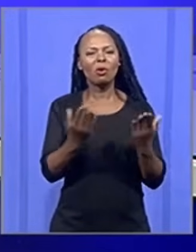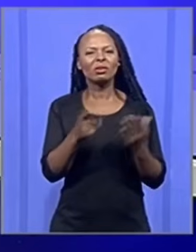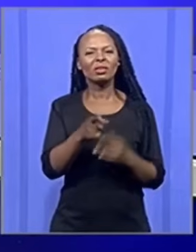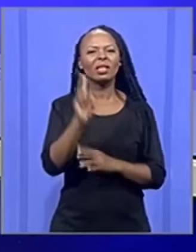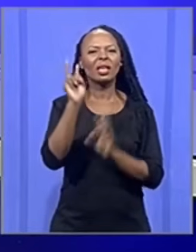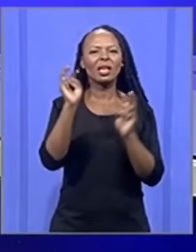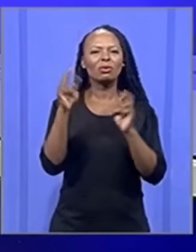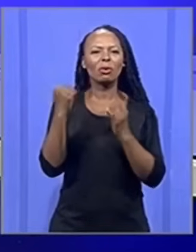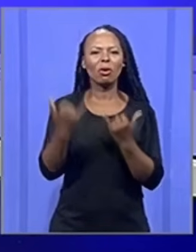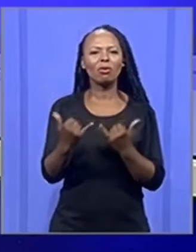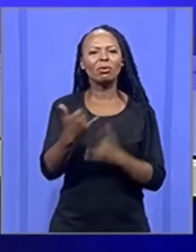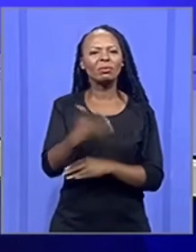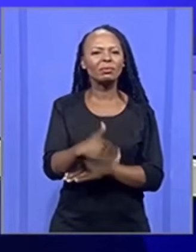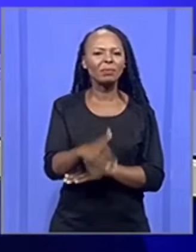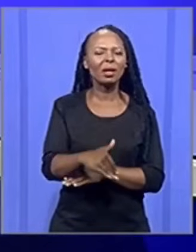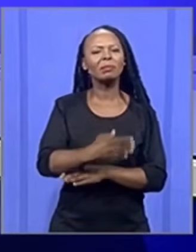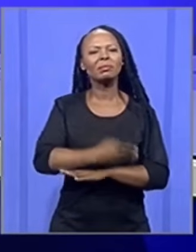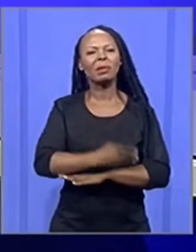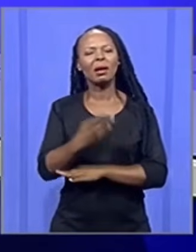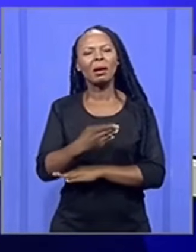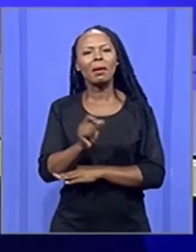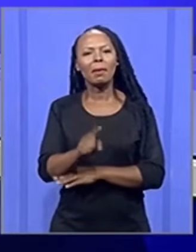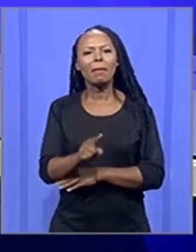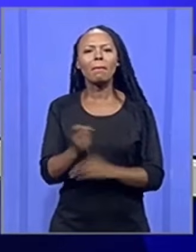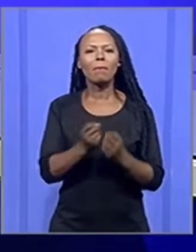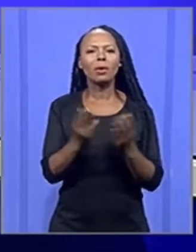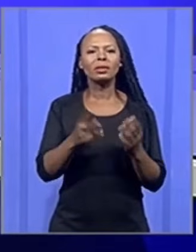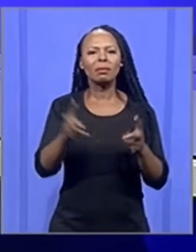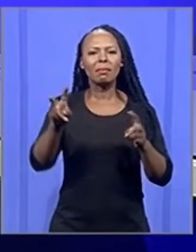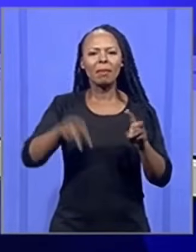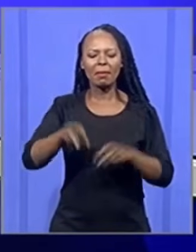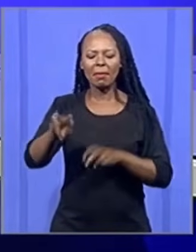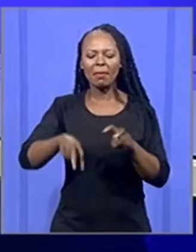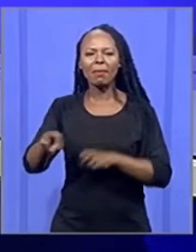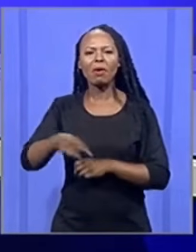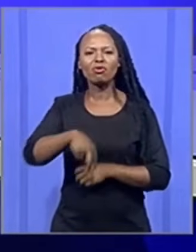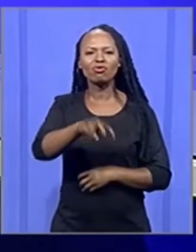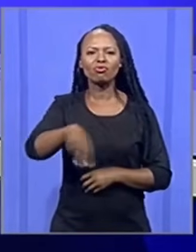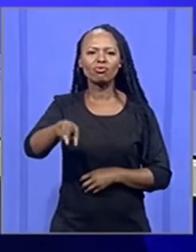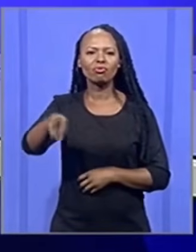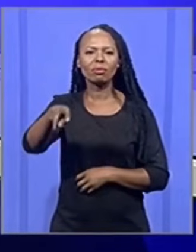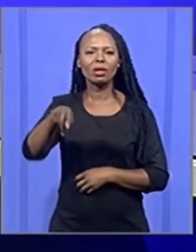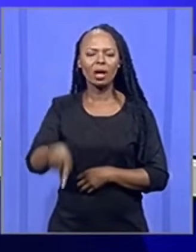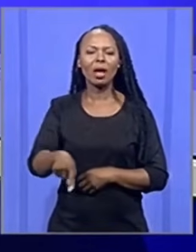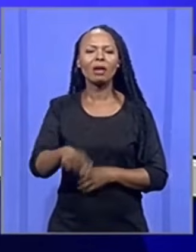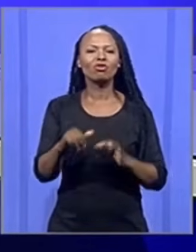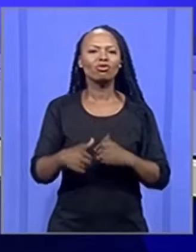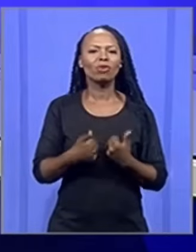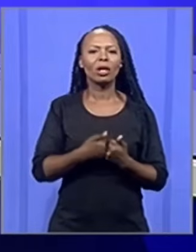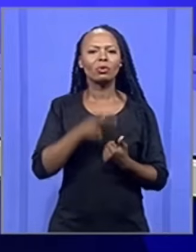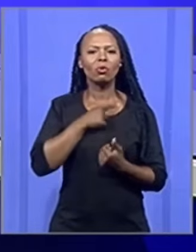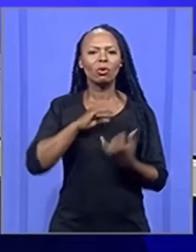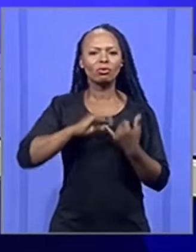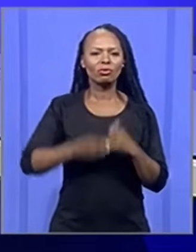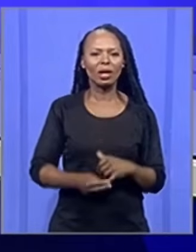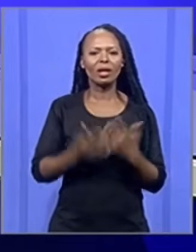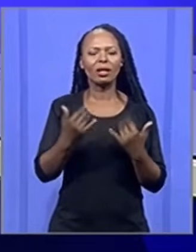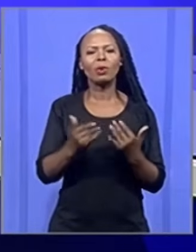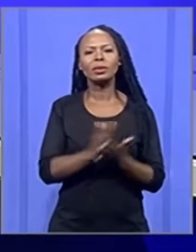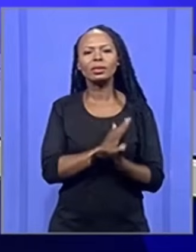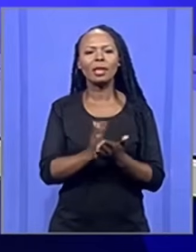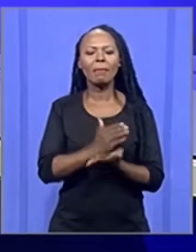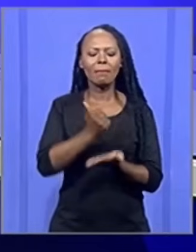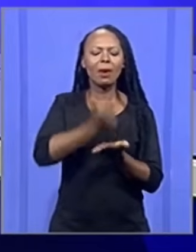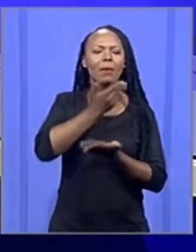go samagana le bofudugedi e ntse e le kgwetlho e kgolo thata mo nageng. mo maitekong a go lwantsha bofudugedi jo bo seng ka